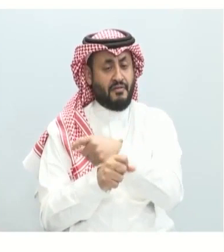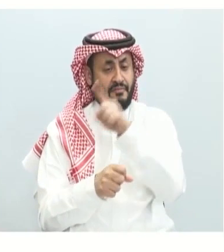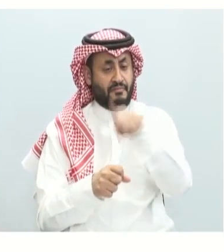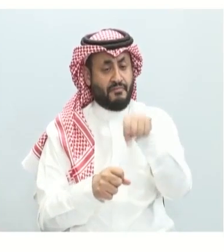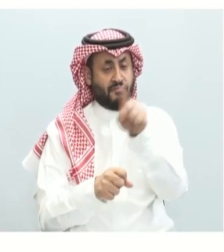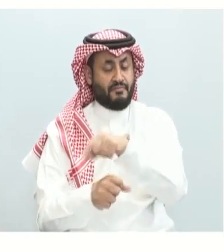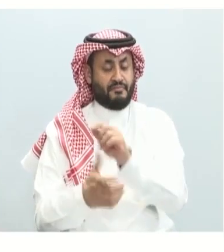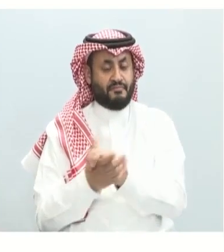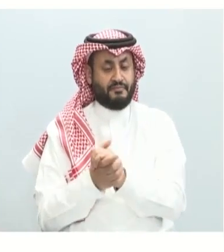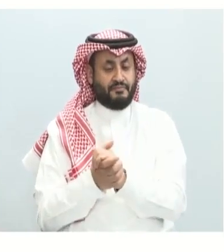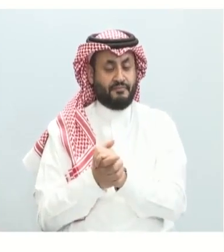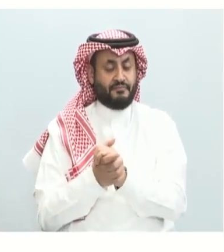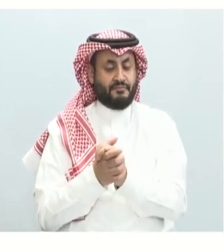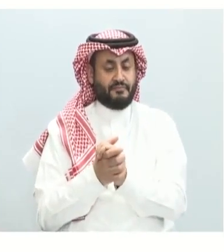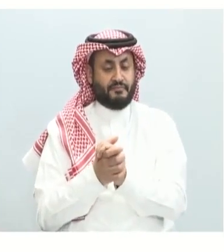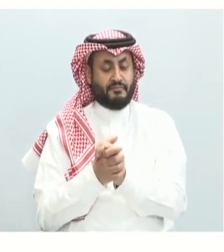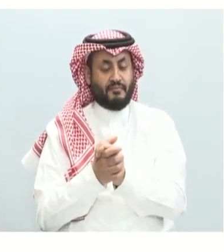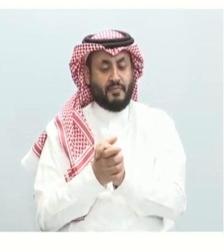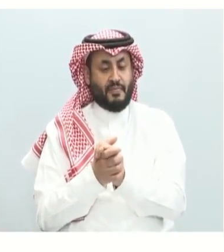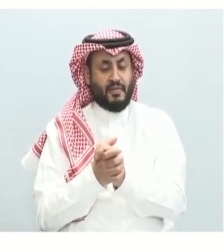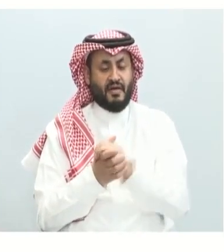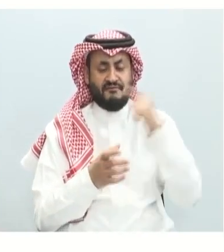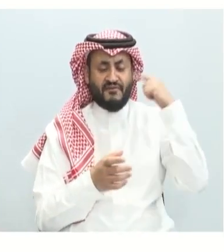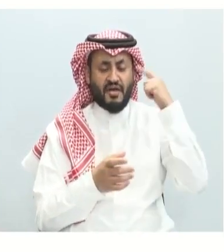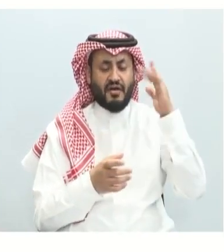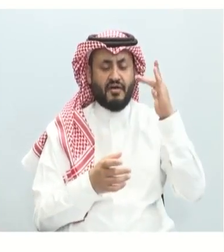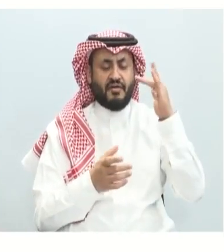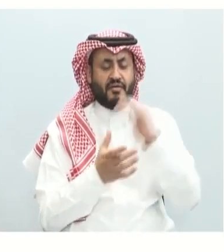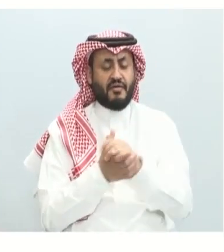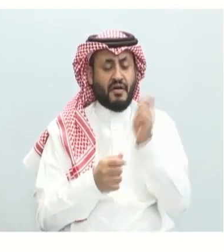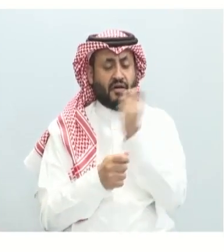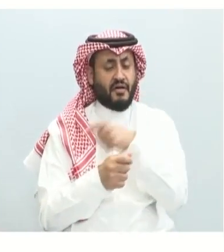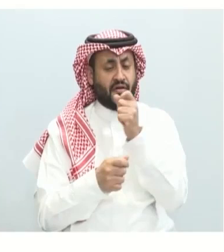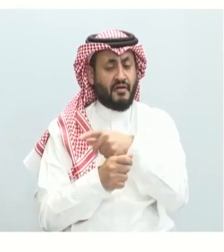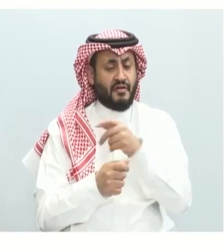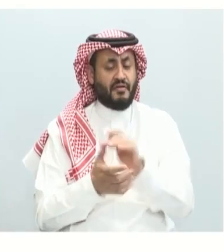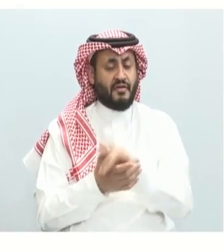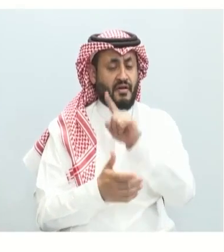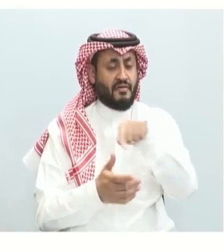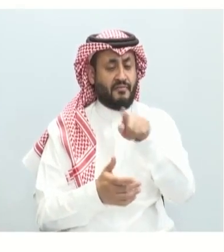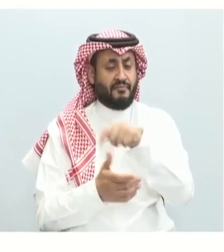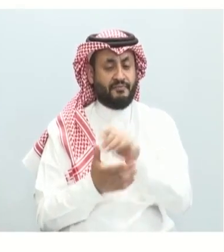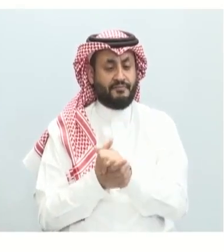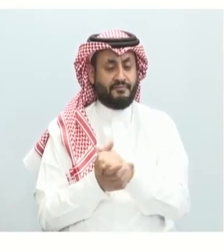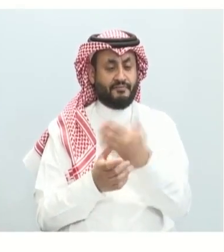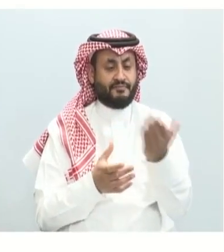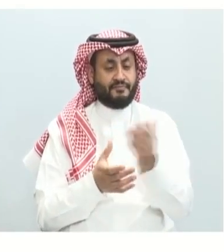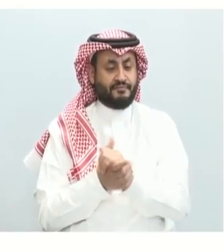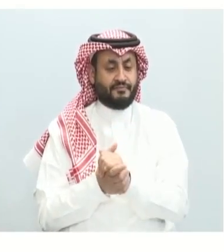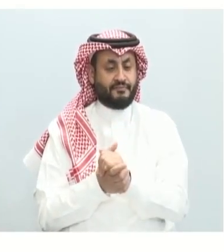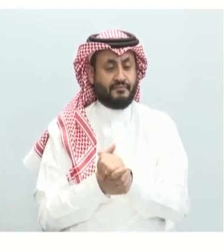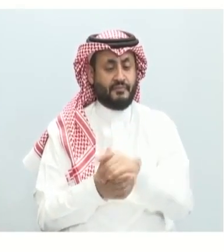with number 8, think green. Do not litter or throw waste.